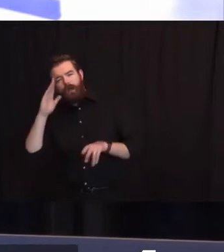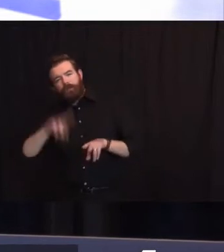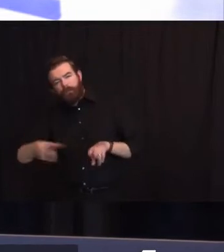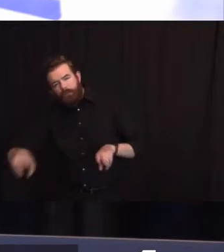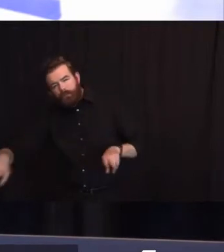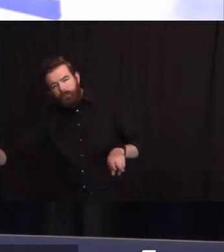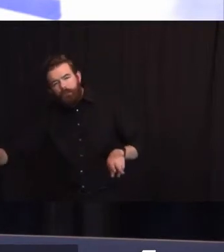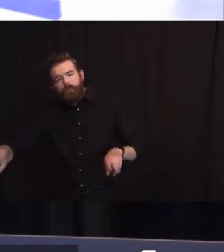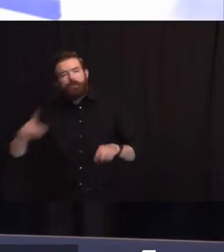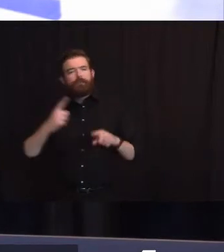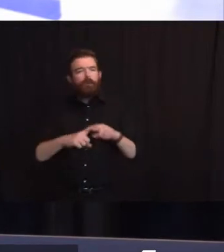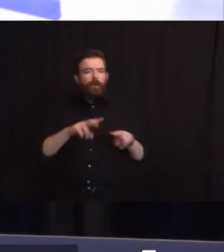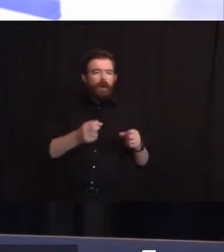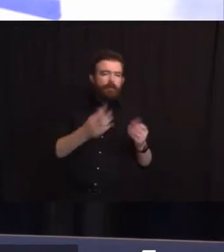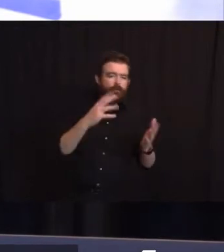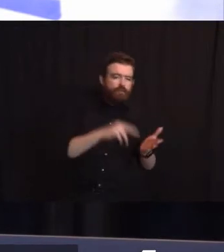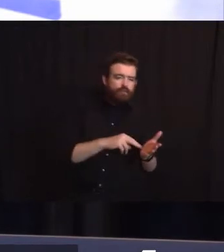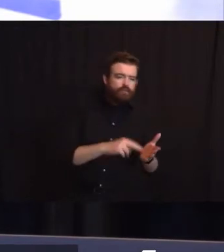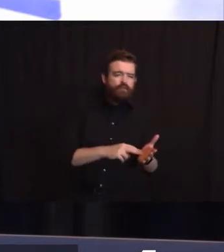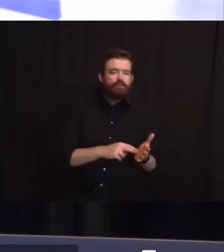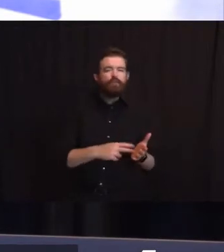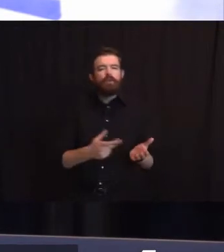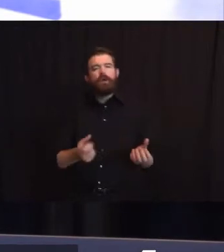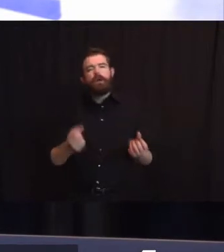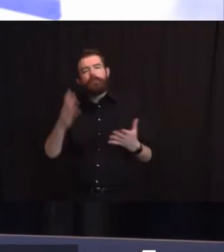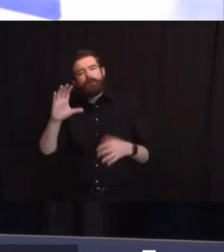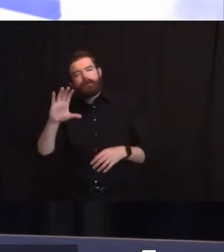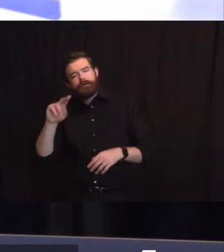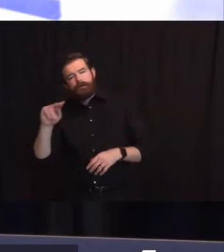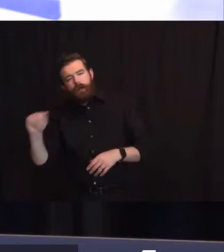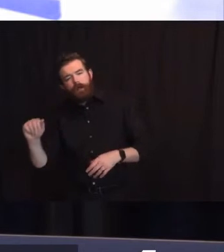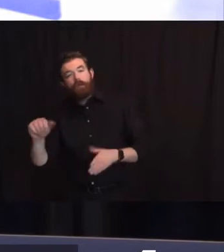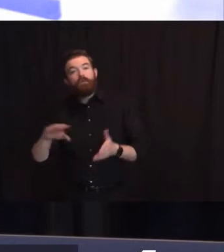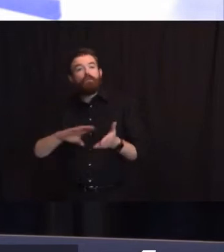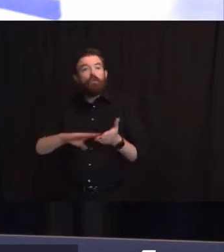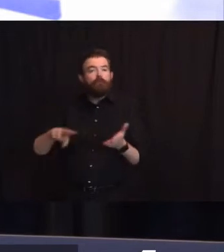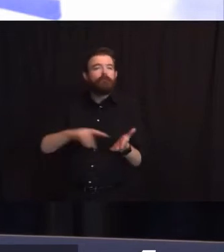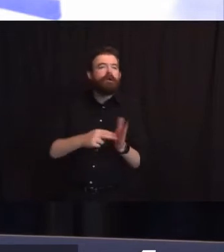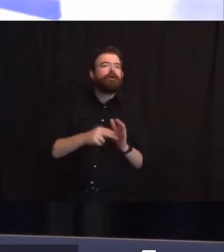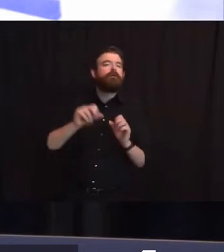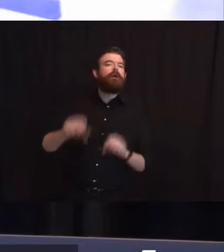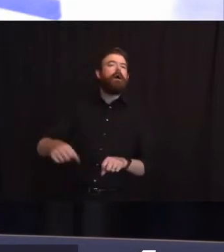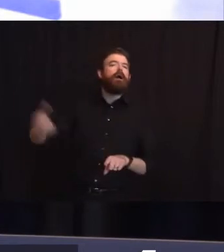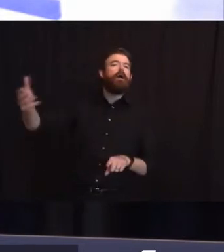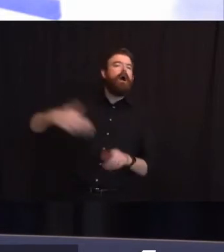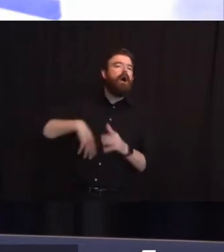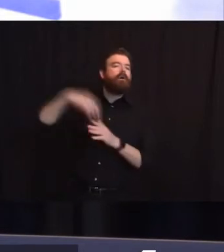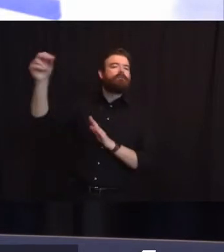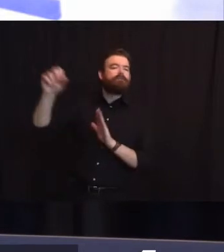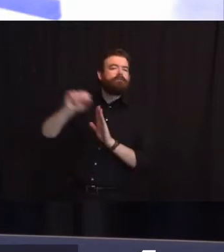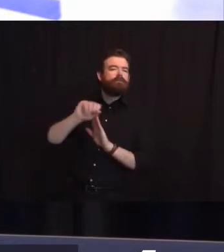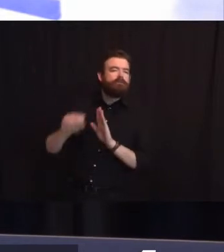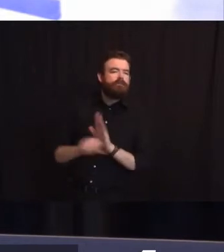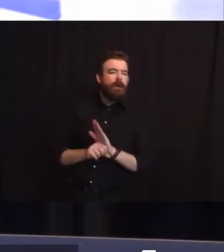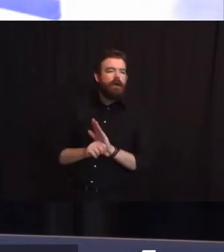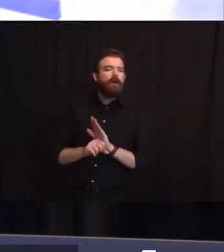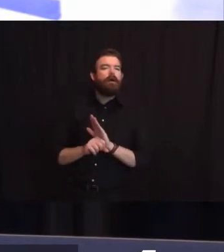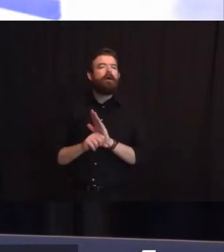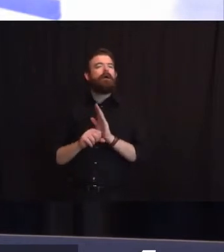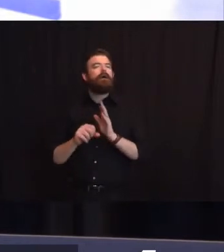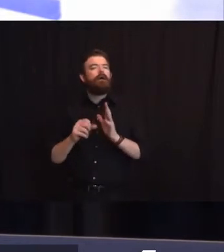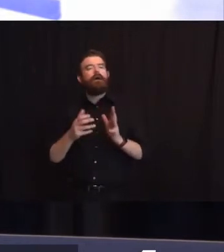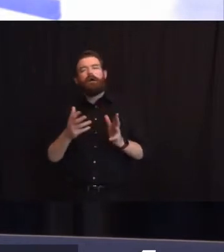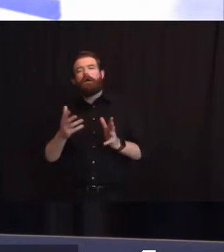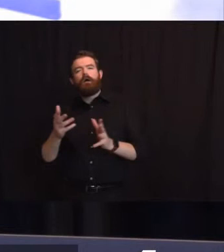CNAs from other states, that's part of our waivers. So it's really how we're managing our pandemic response